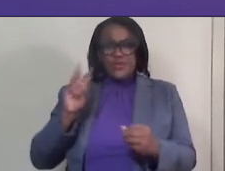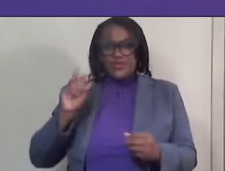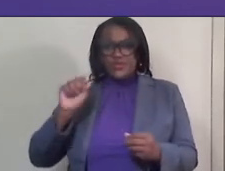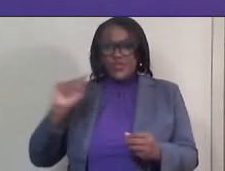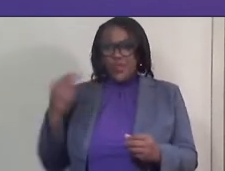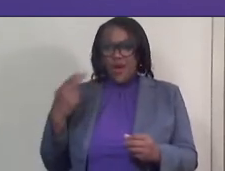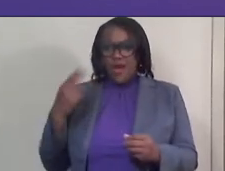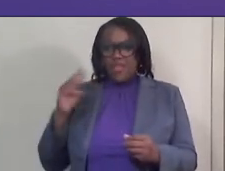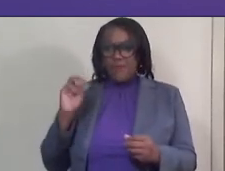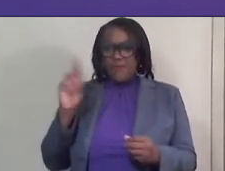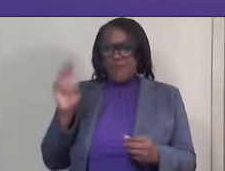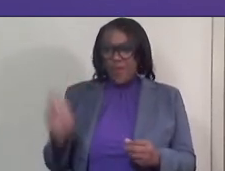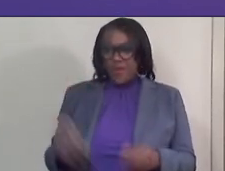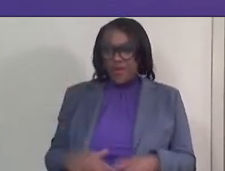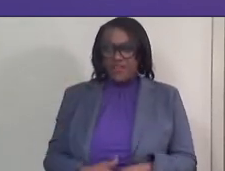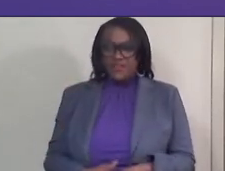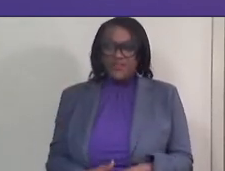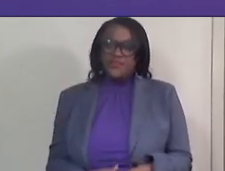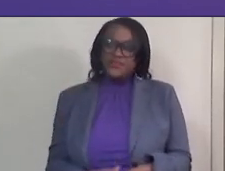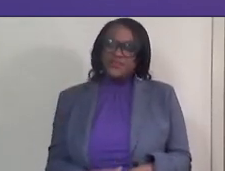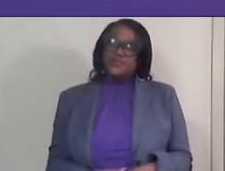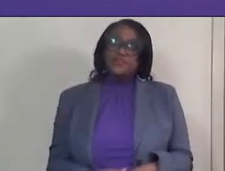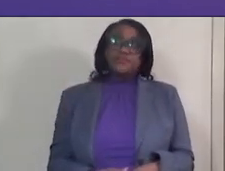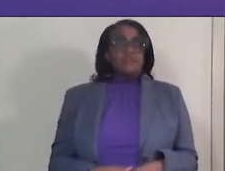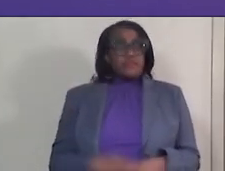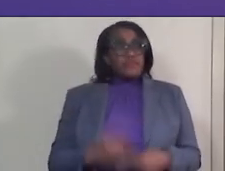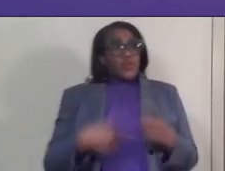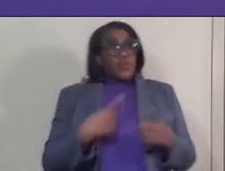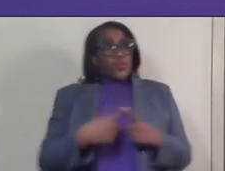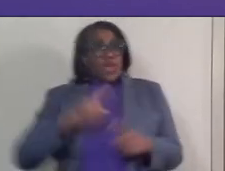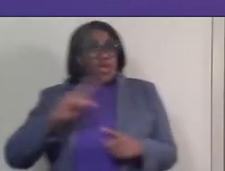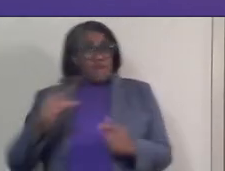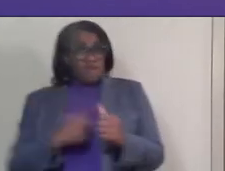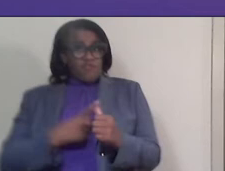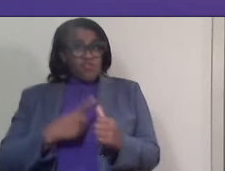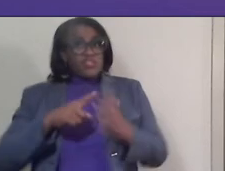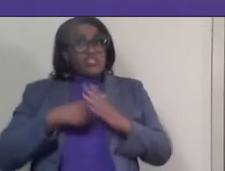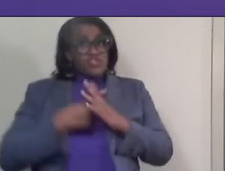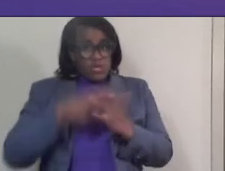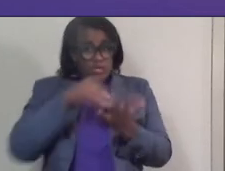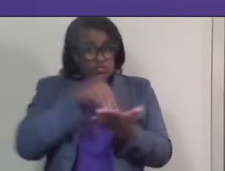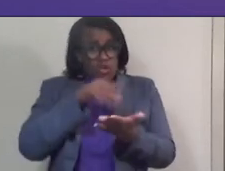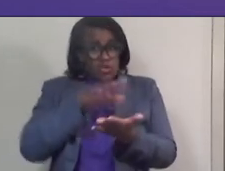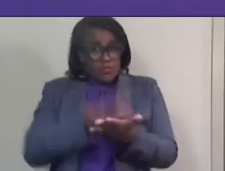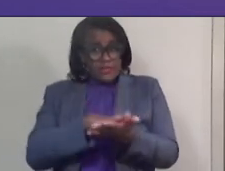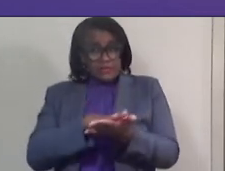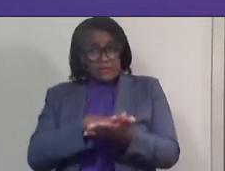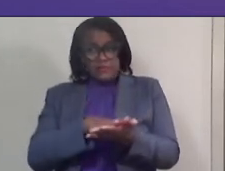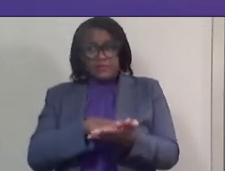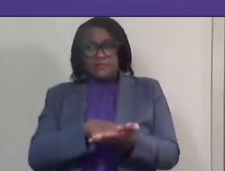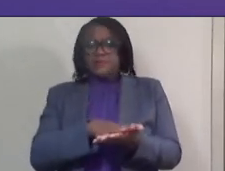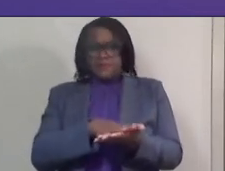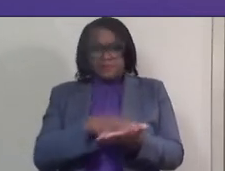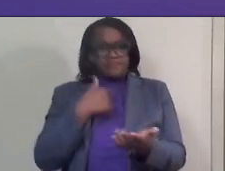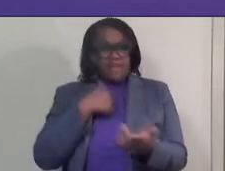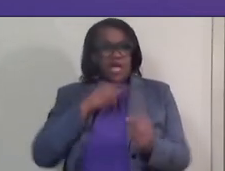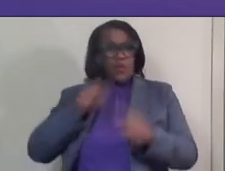you. When I first started to document, and go to elders, for